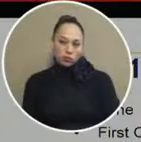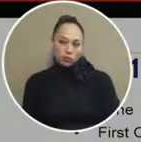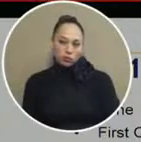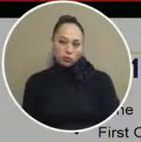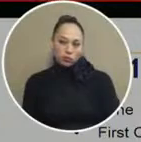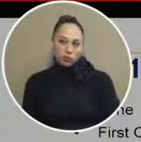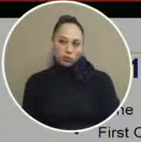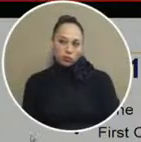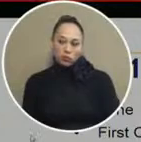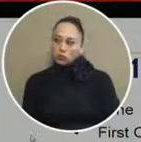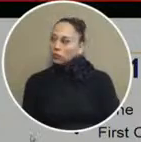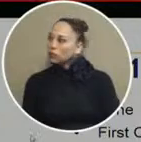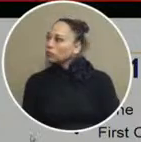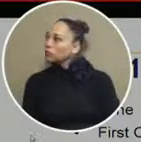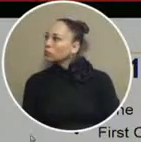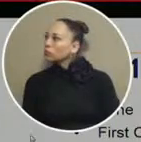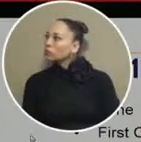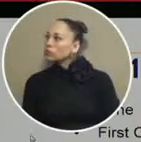Thank you.